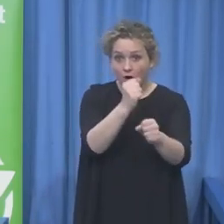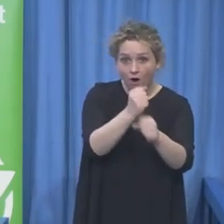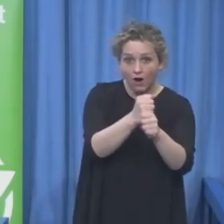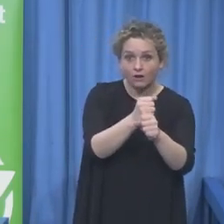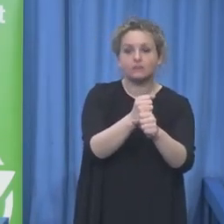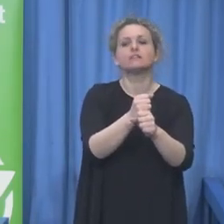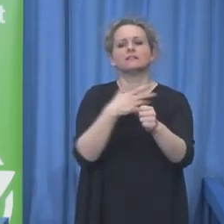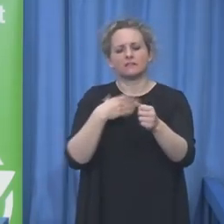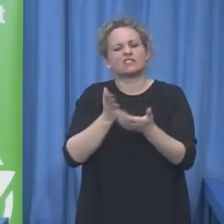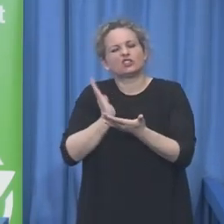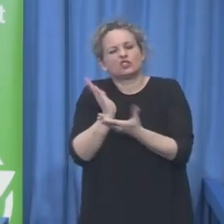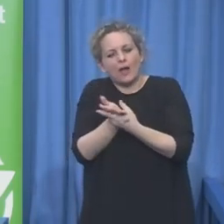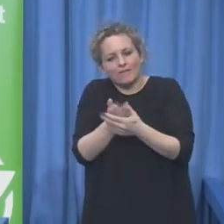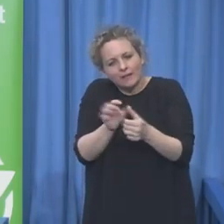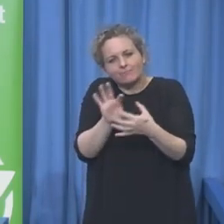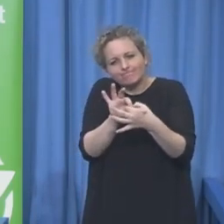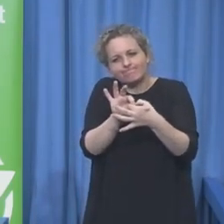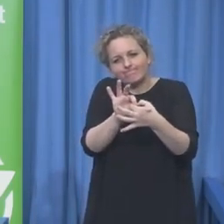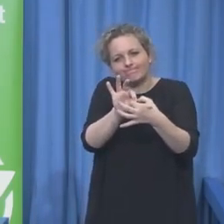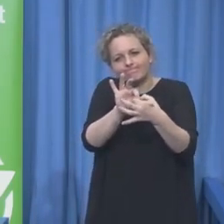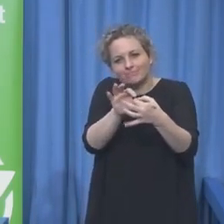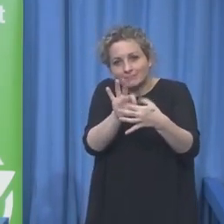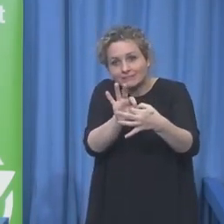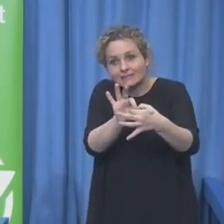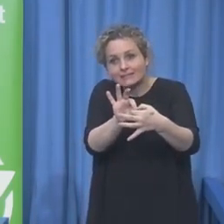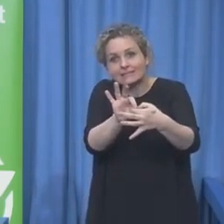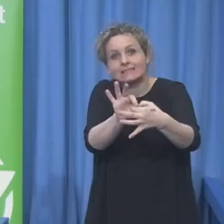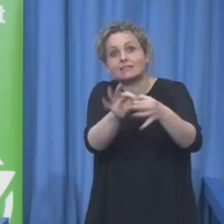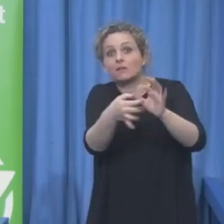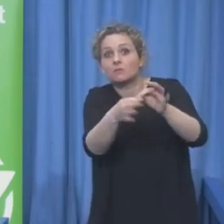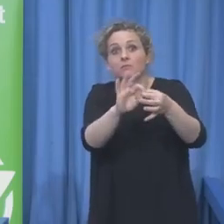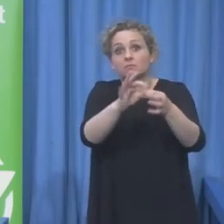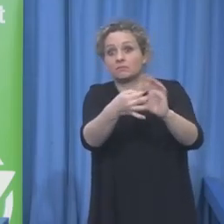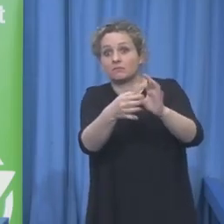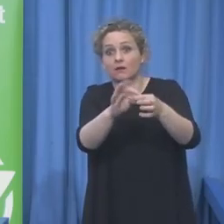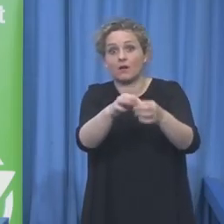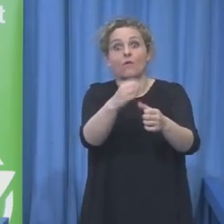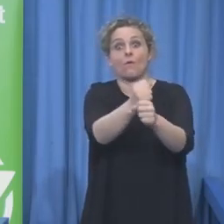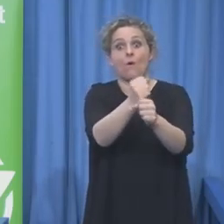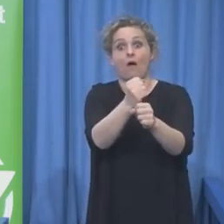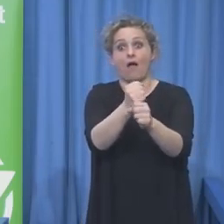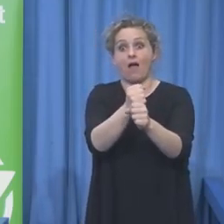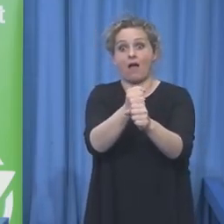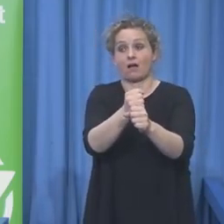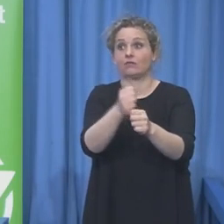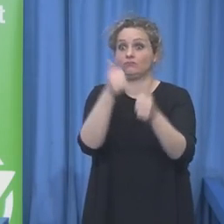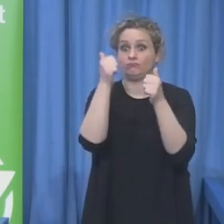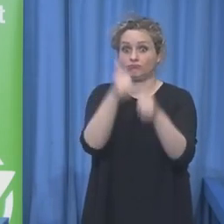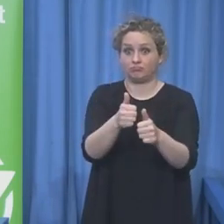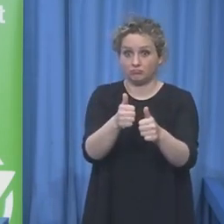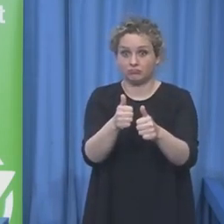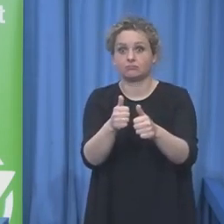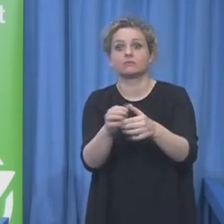advance to build their career and find another job, so we still support them. So it's an ongoing process.